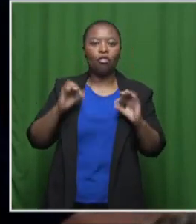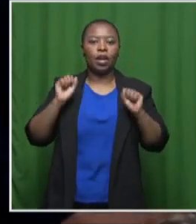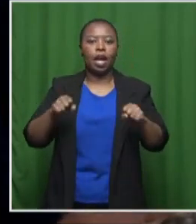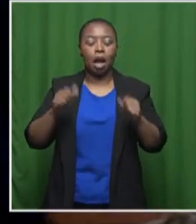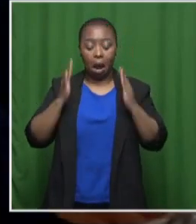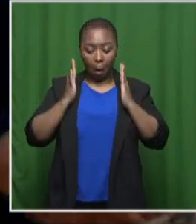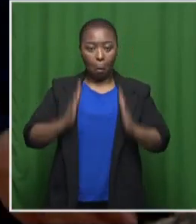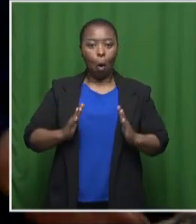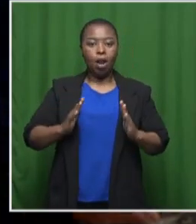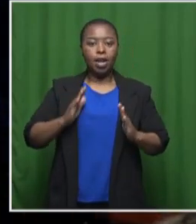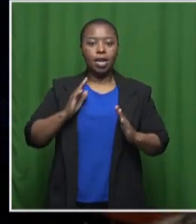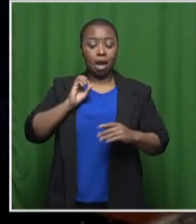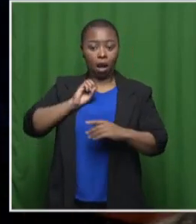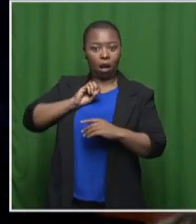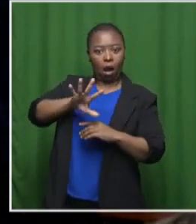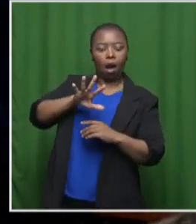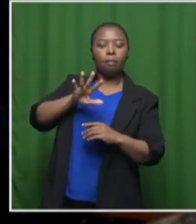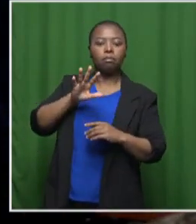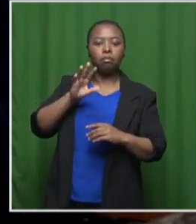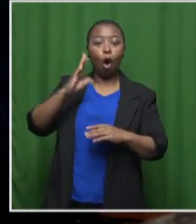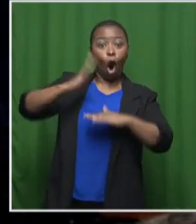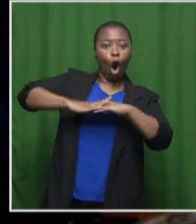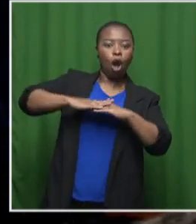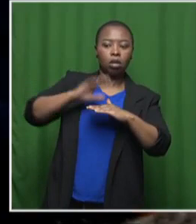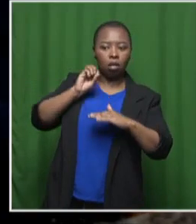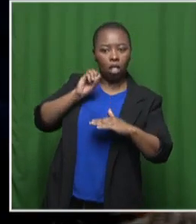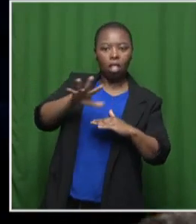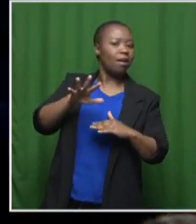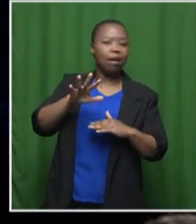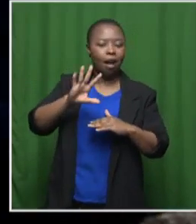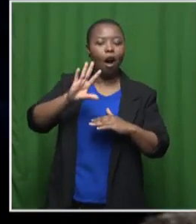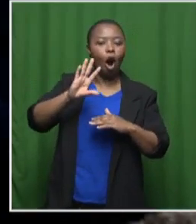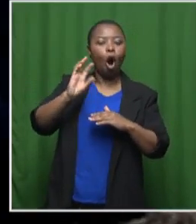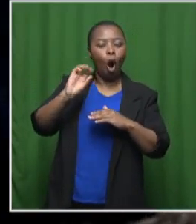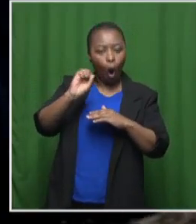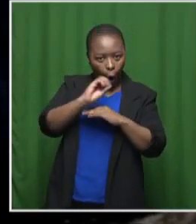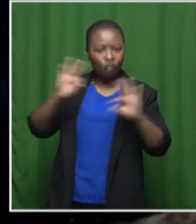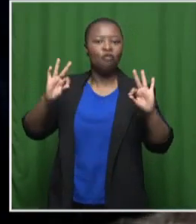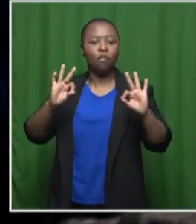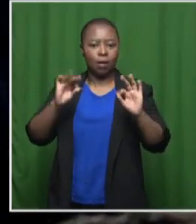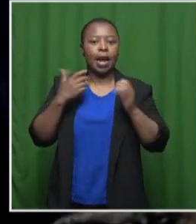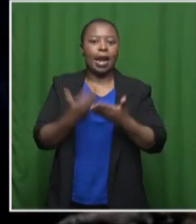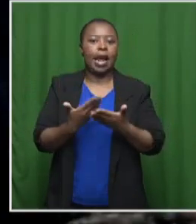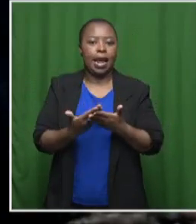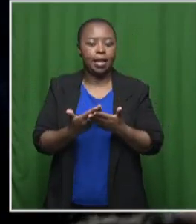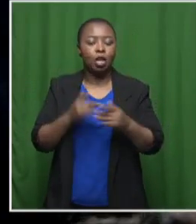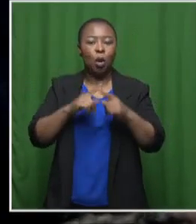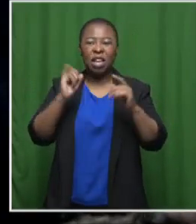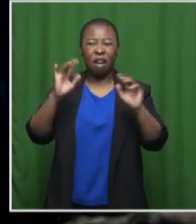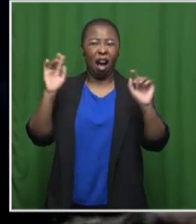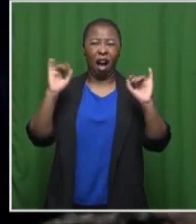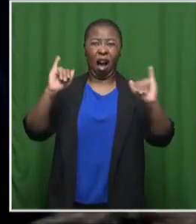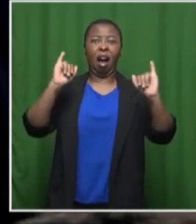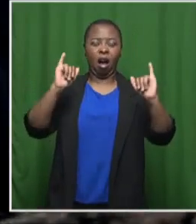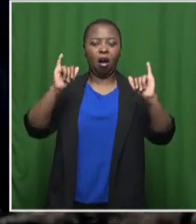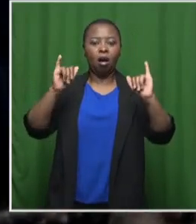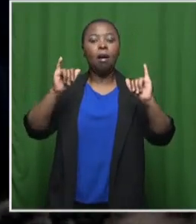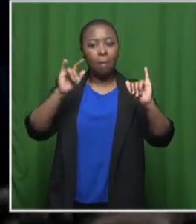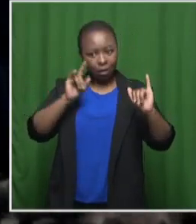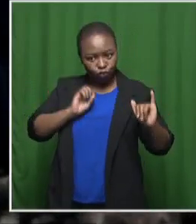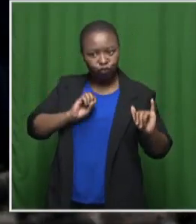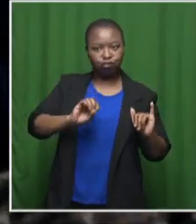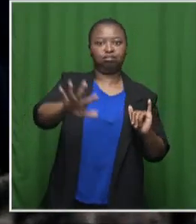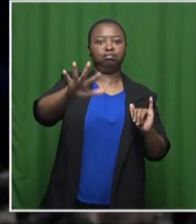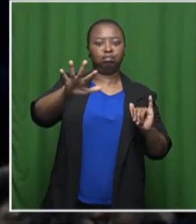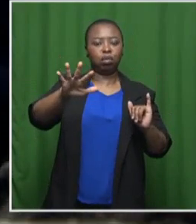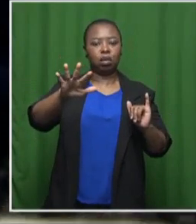body cams are not activated. There are also instances where officers may not, under hostile situations, remember to activate their body